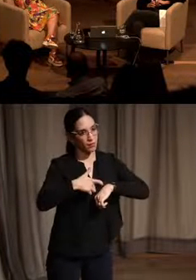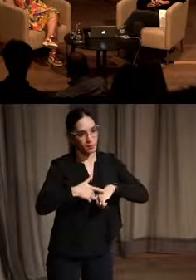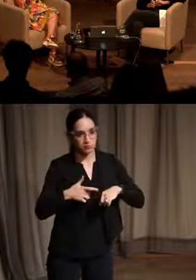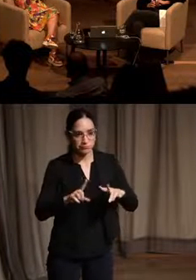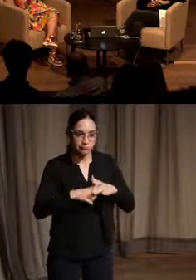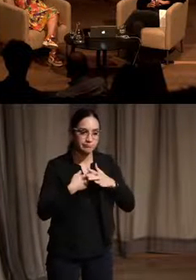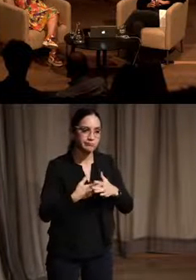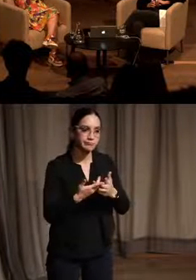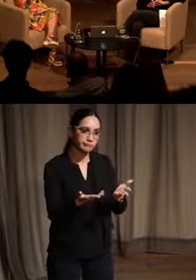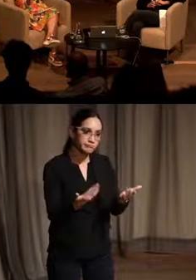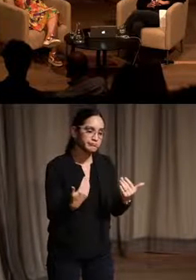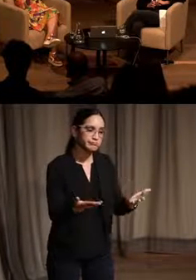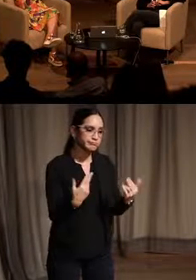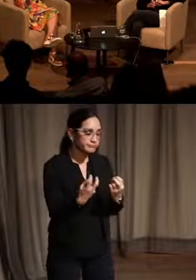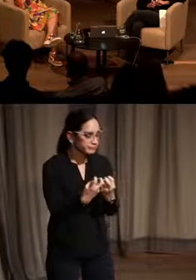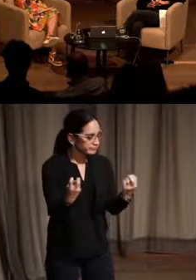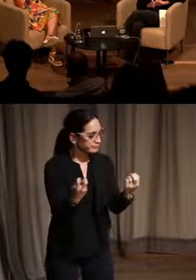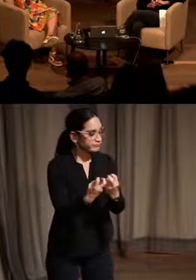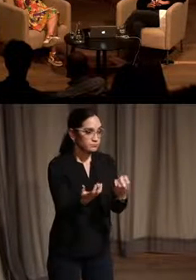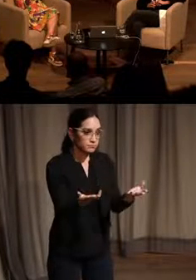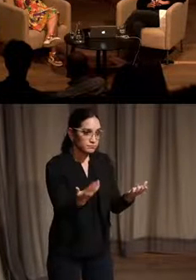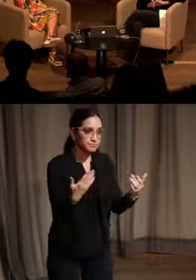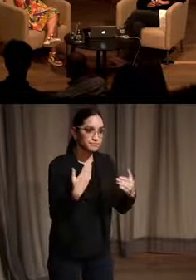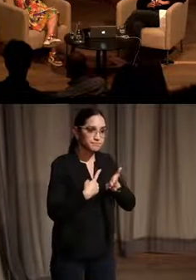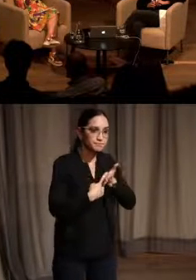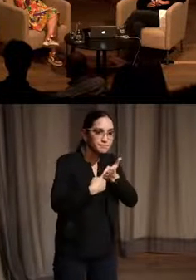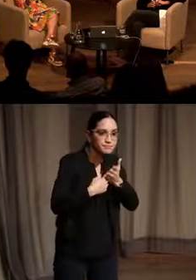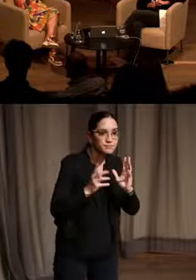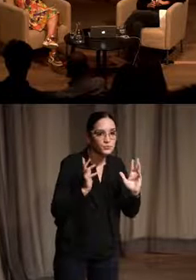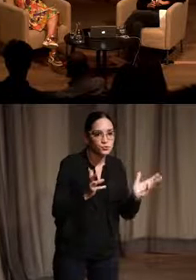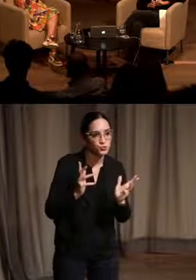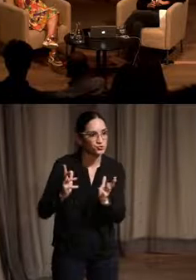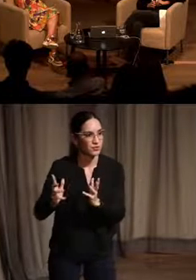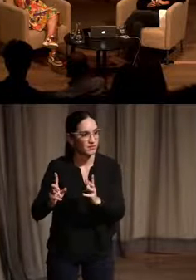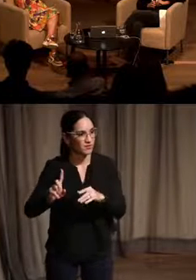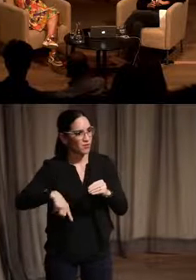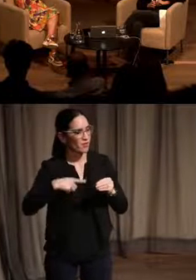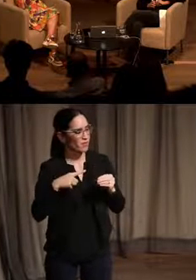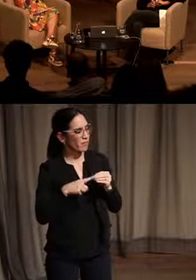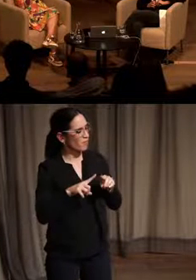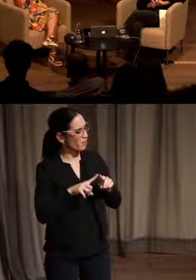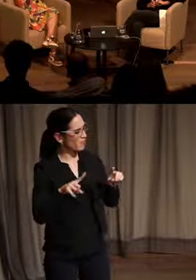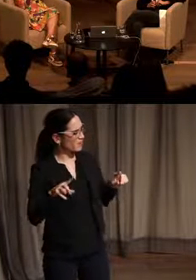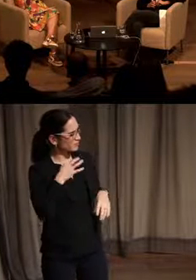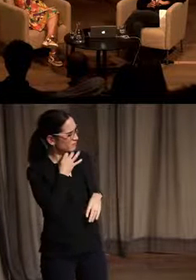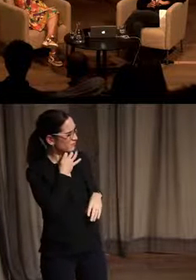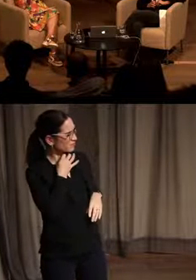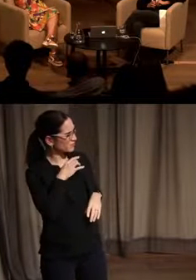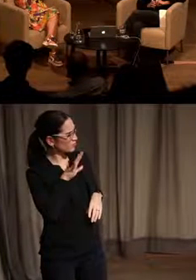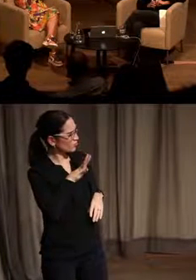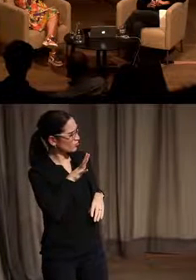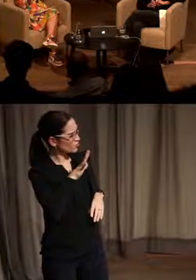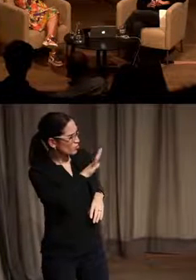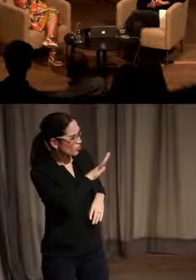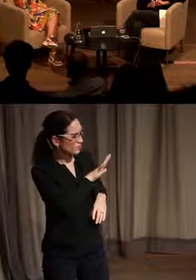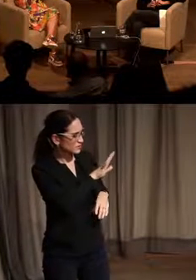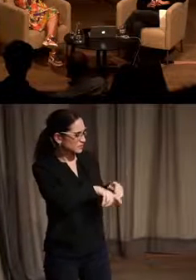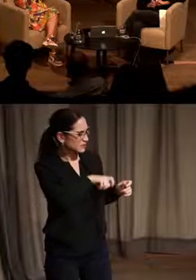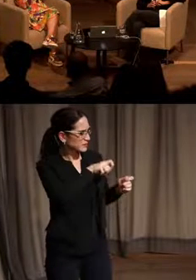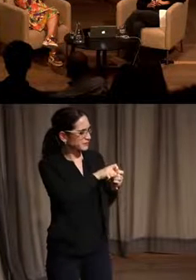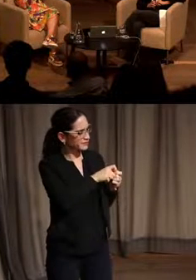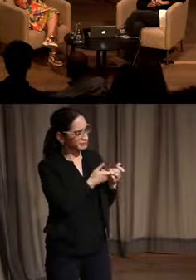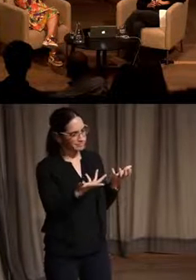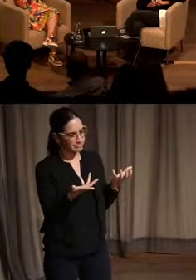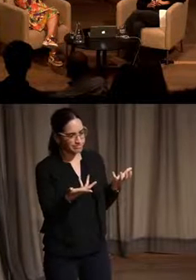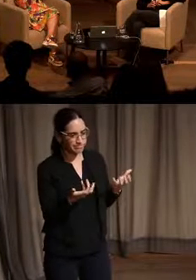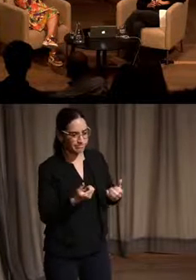PAMM, that we're using an institution as a platform to have this conversation is a good start. But I'm wondering if you have a message to artists who might feel like